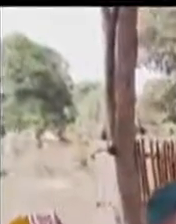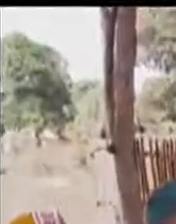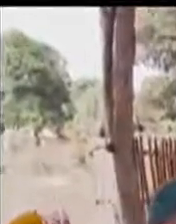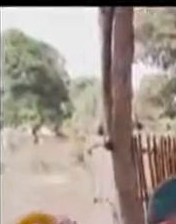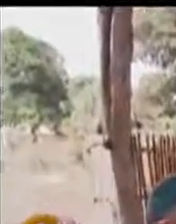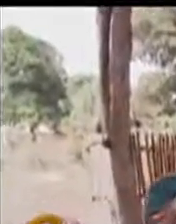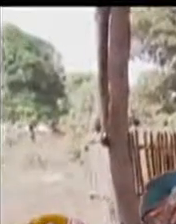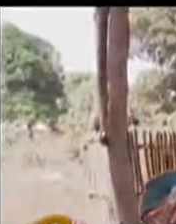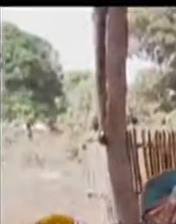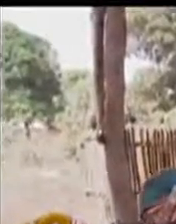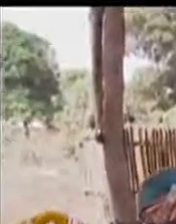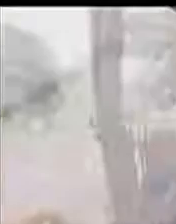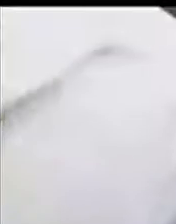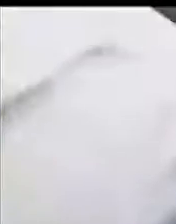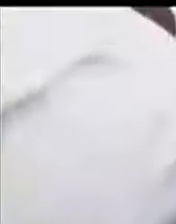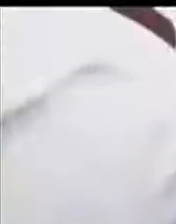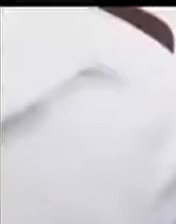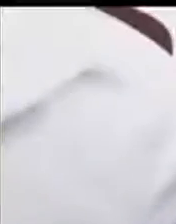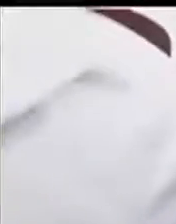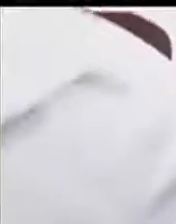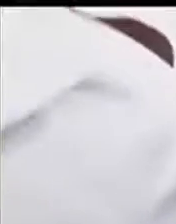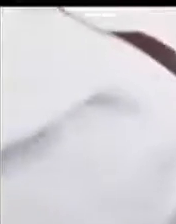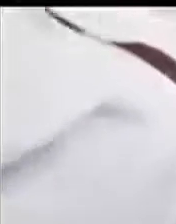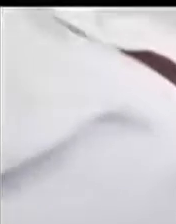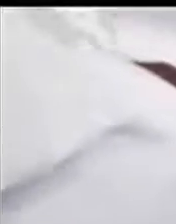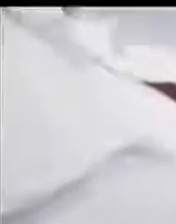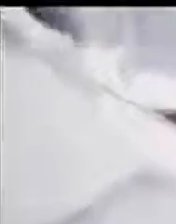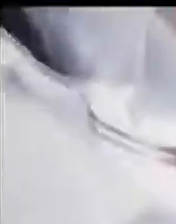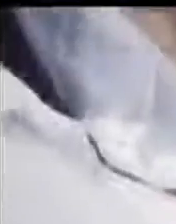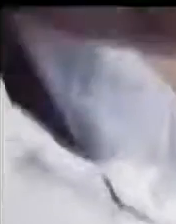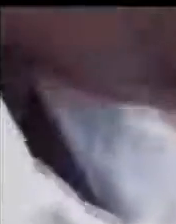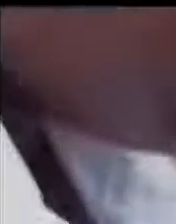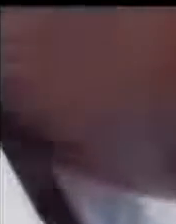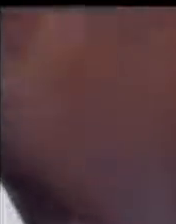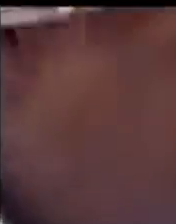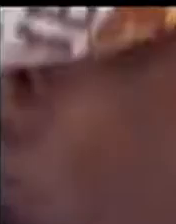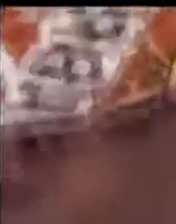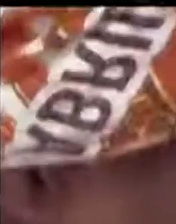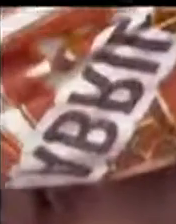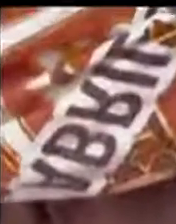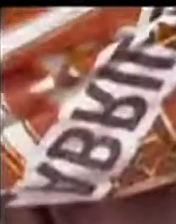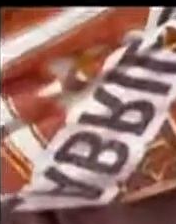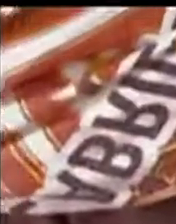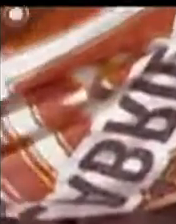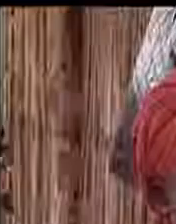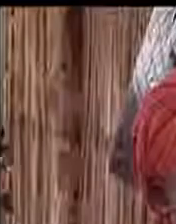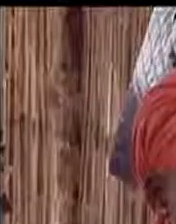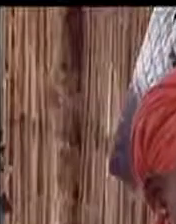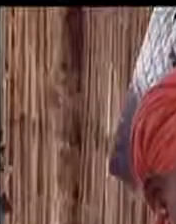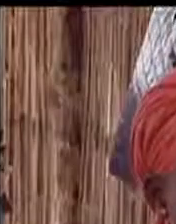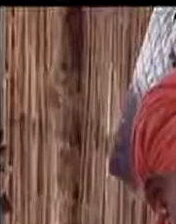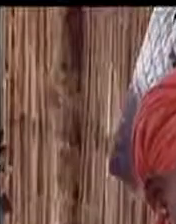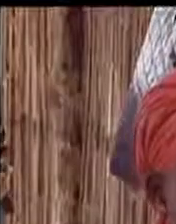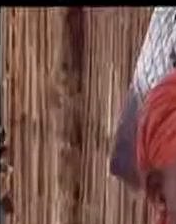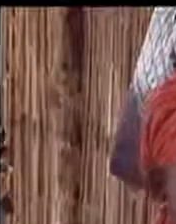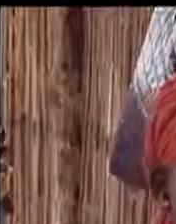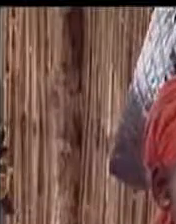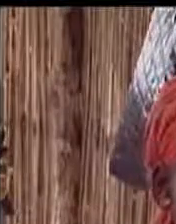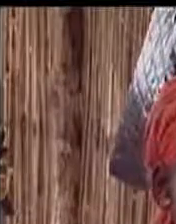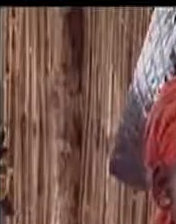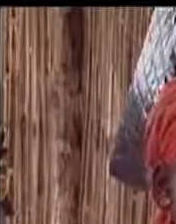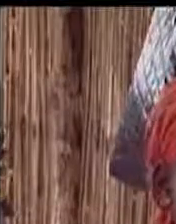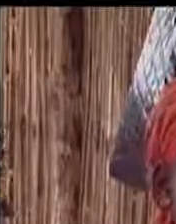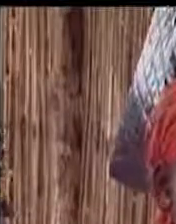The session today features the highly nutritious moringa plant, a fast-growing, drought-resistant tree unknown to many